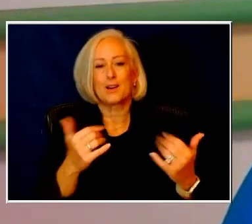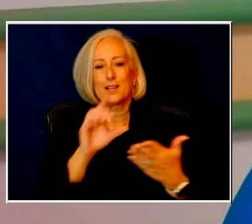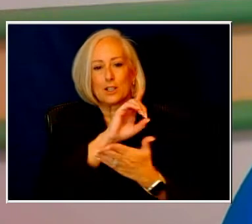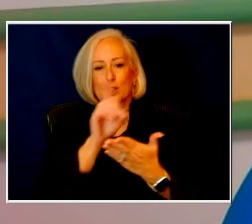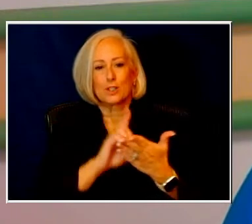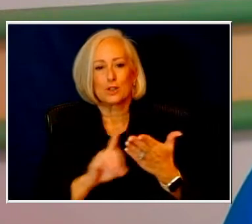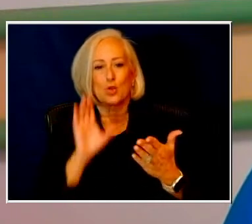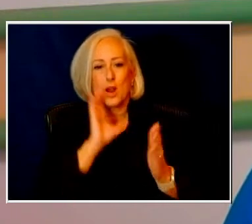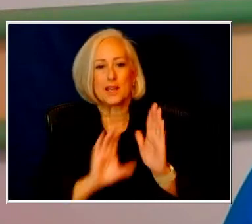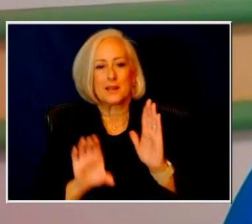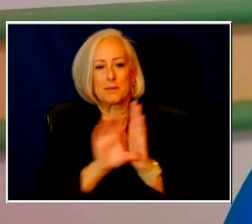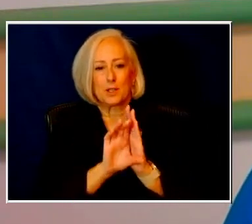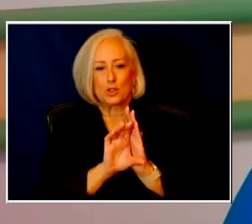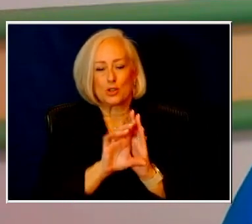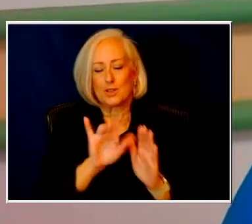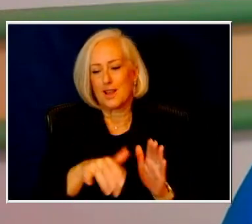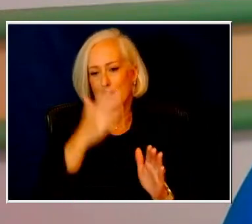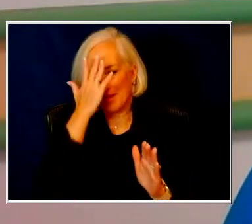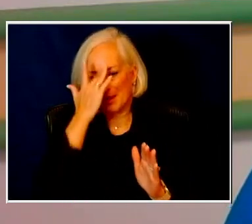this, and